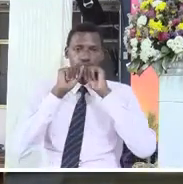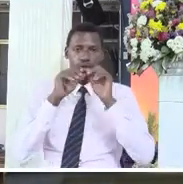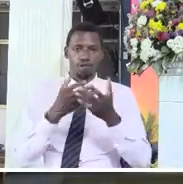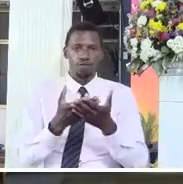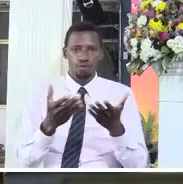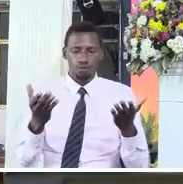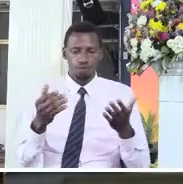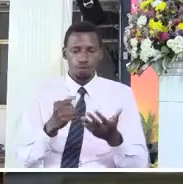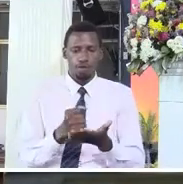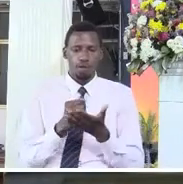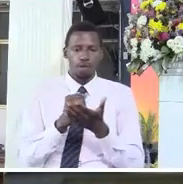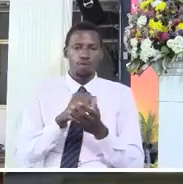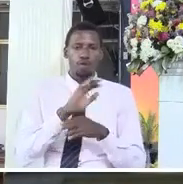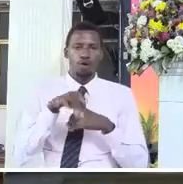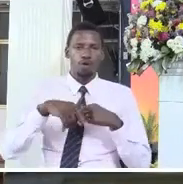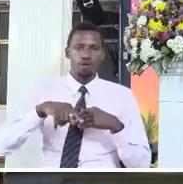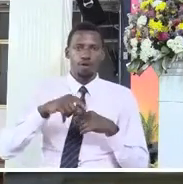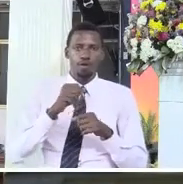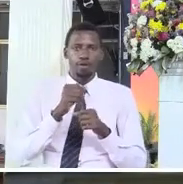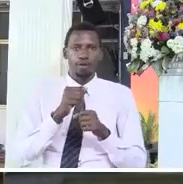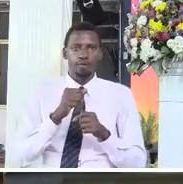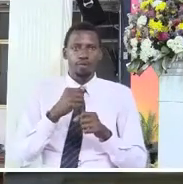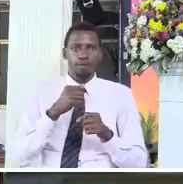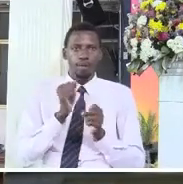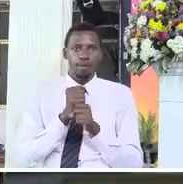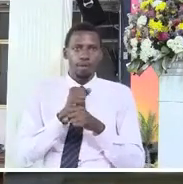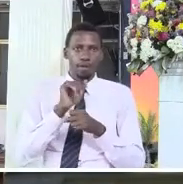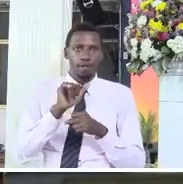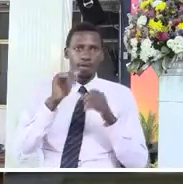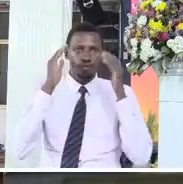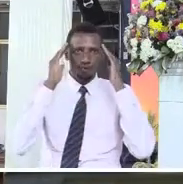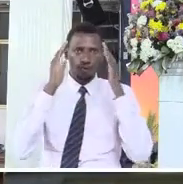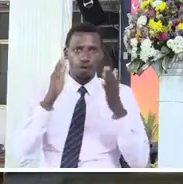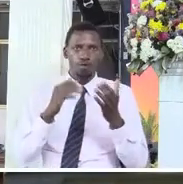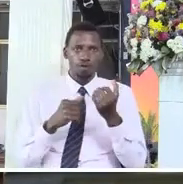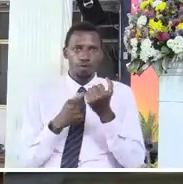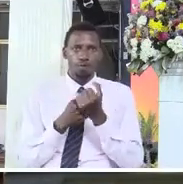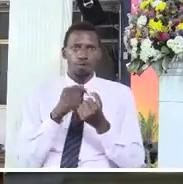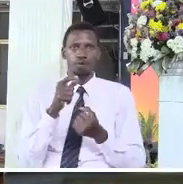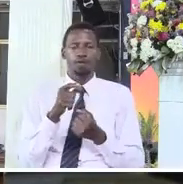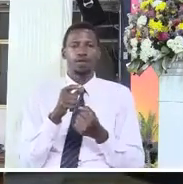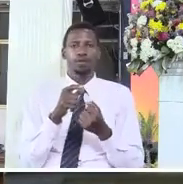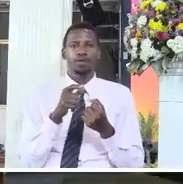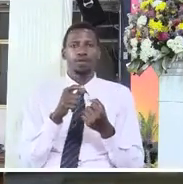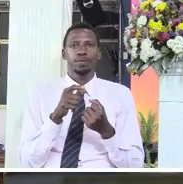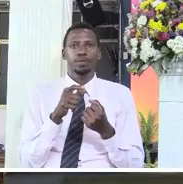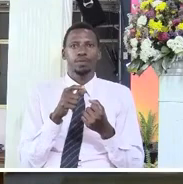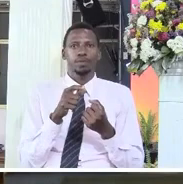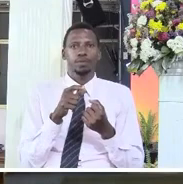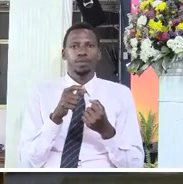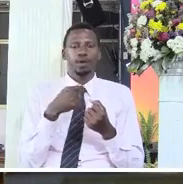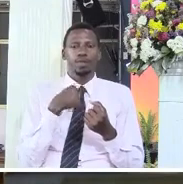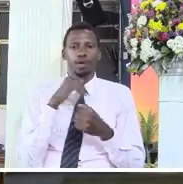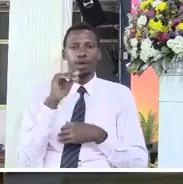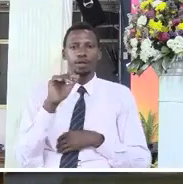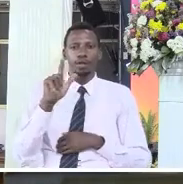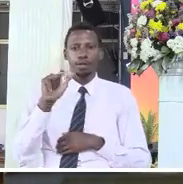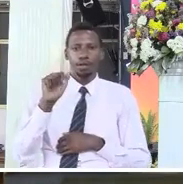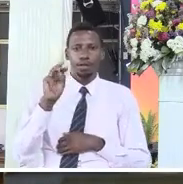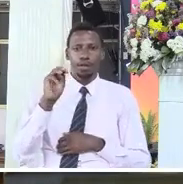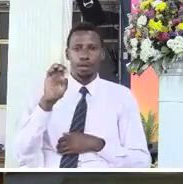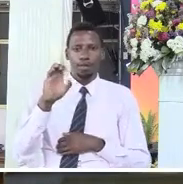us make that commitment to support this cause. I'll ask Lamech to say the final prayer before